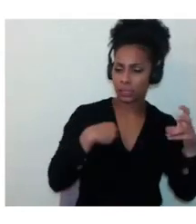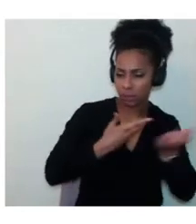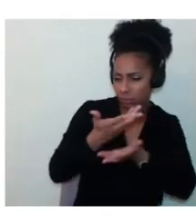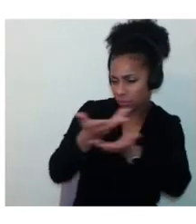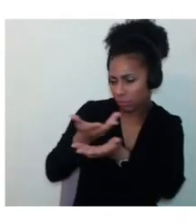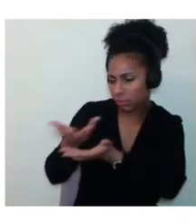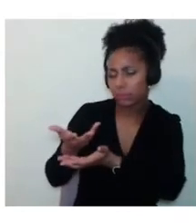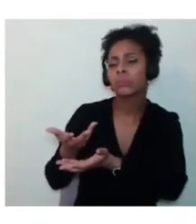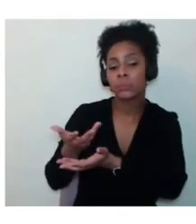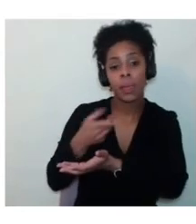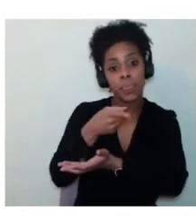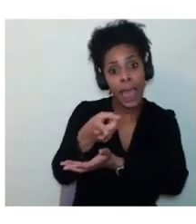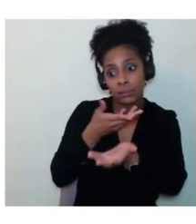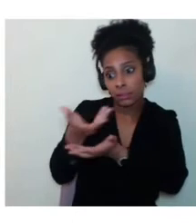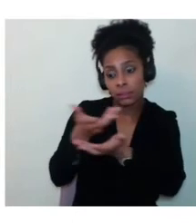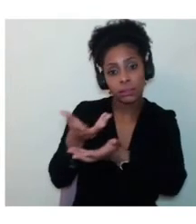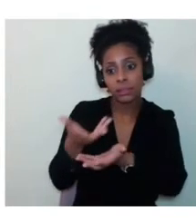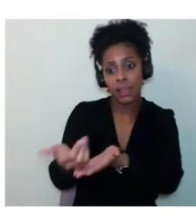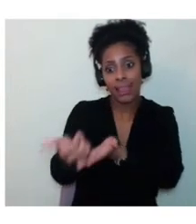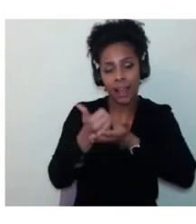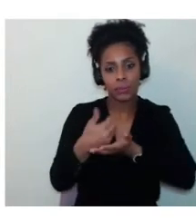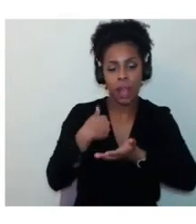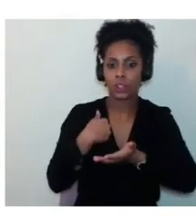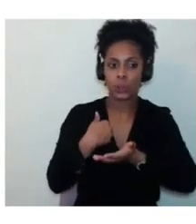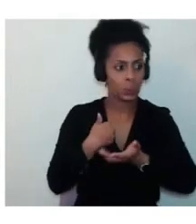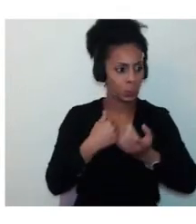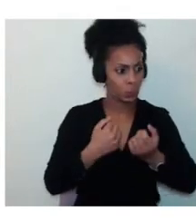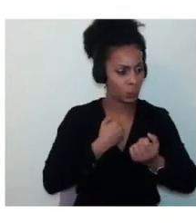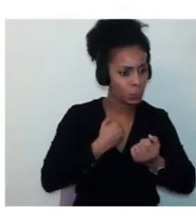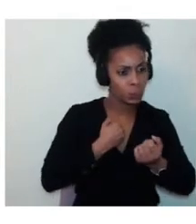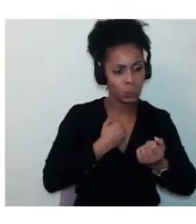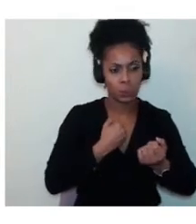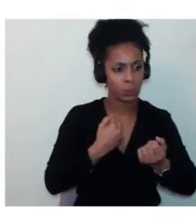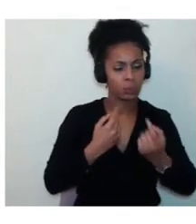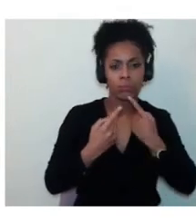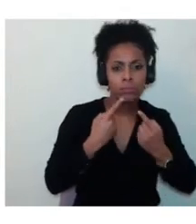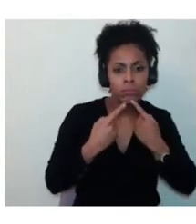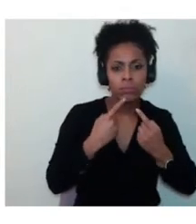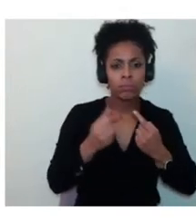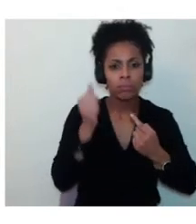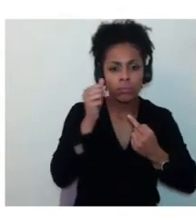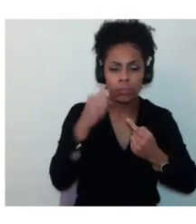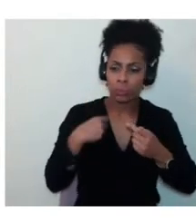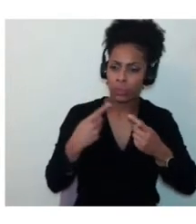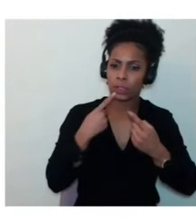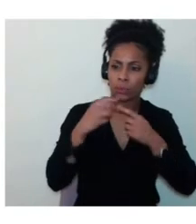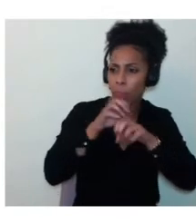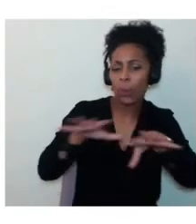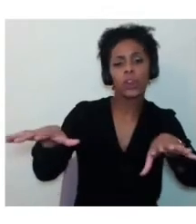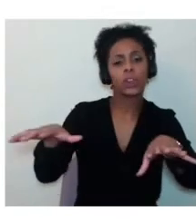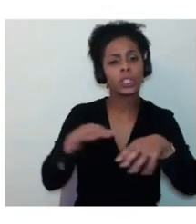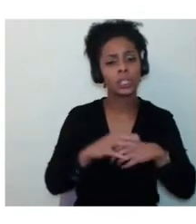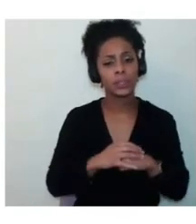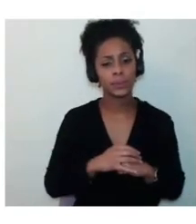us to spread the word and to evangelise. But we can maybe talk a bit about that later.